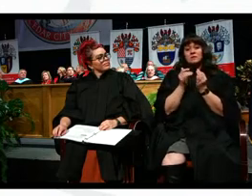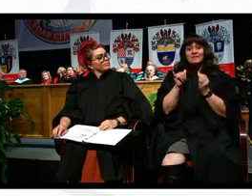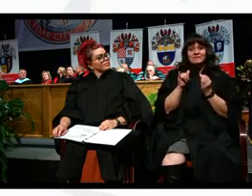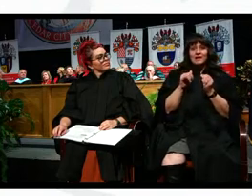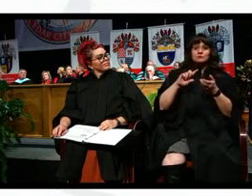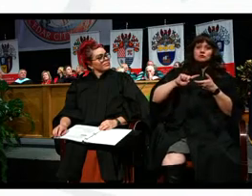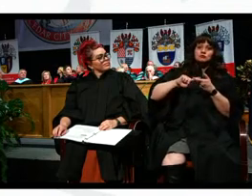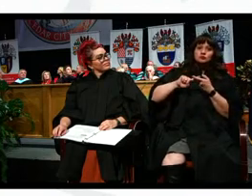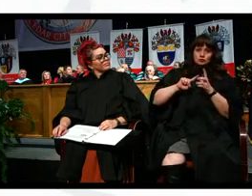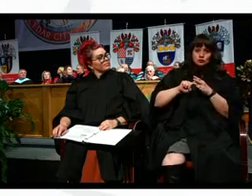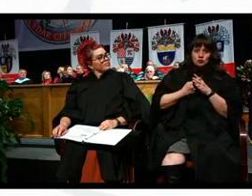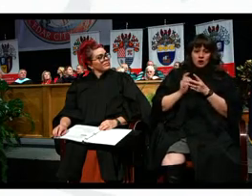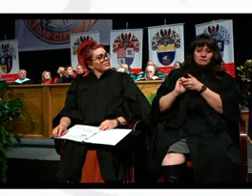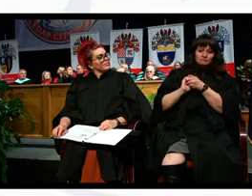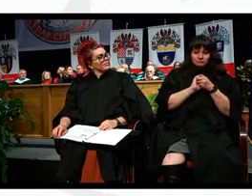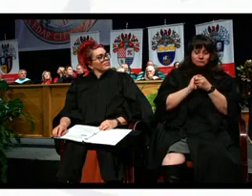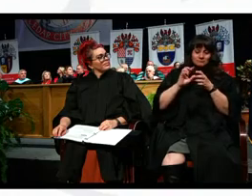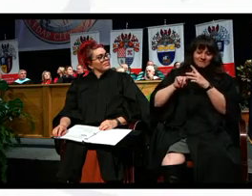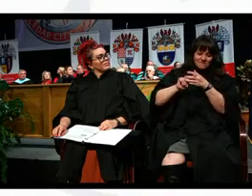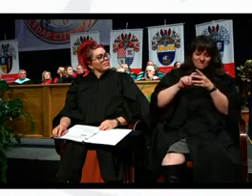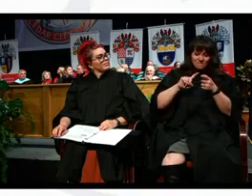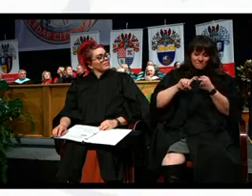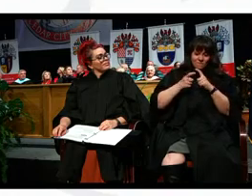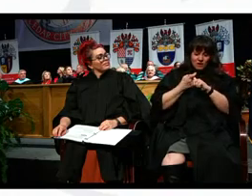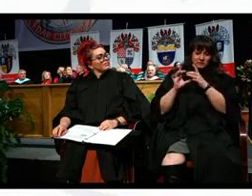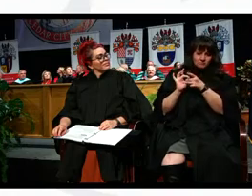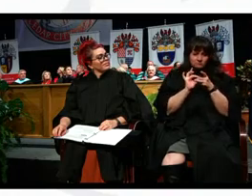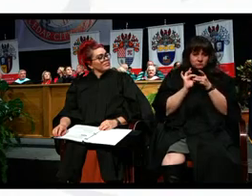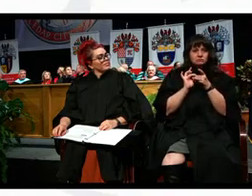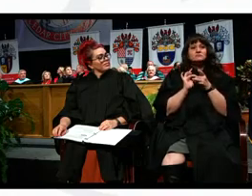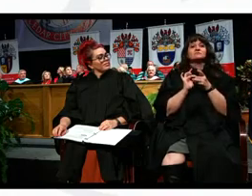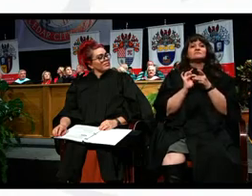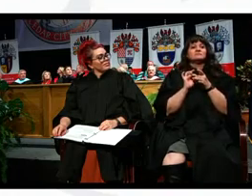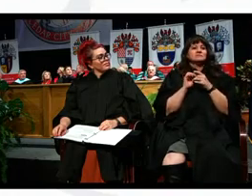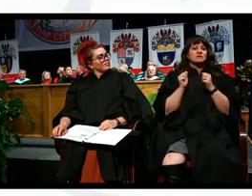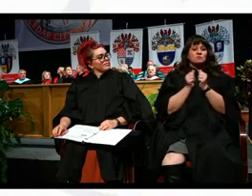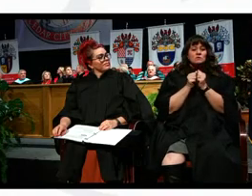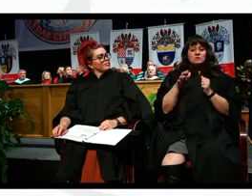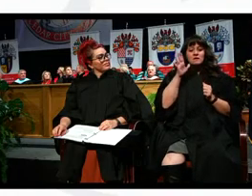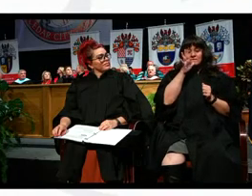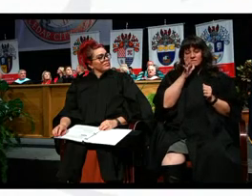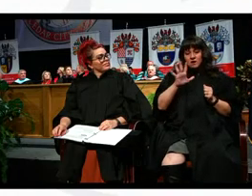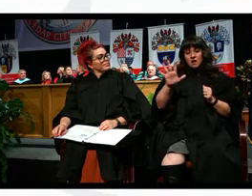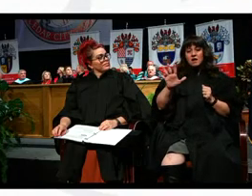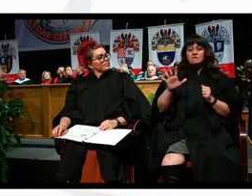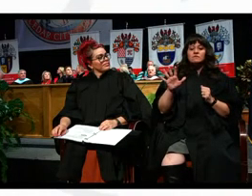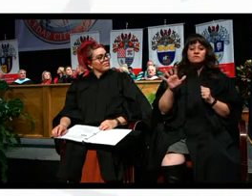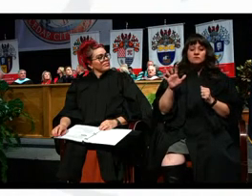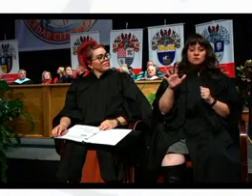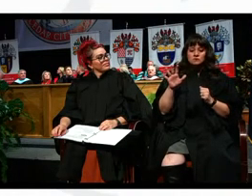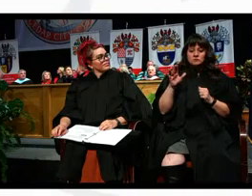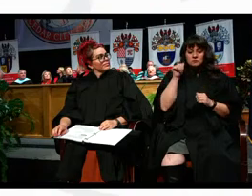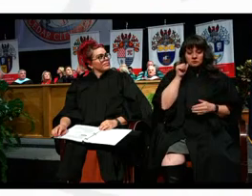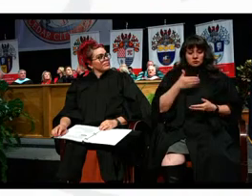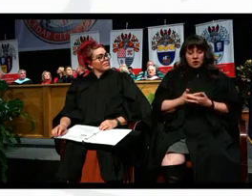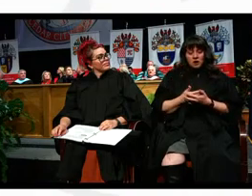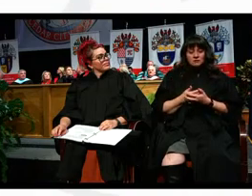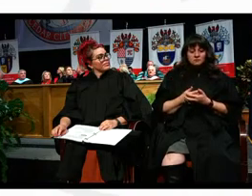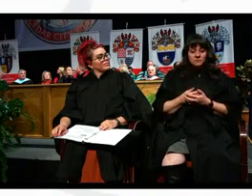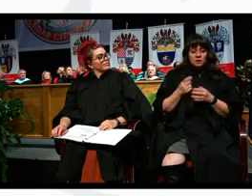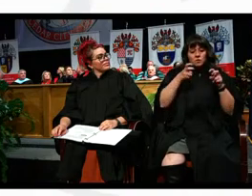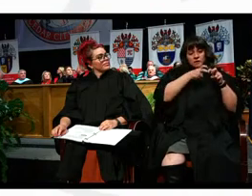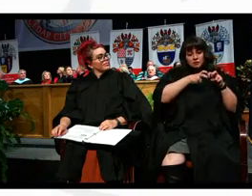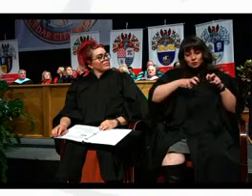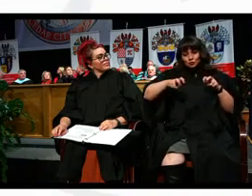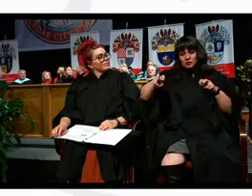Benson family, and their little 5-year-old daughter, Mindy. As the Oak Ridge Boys transitioned to